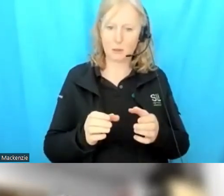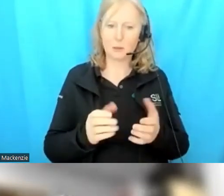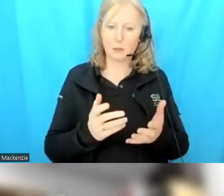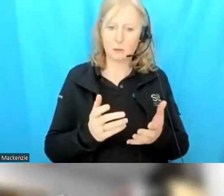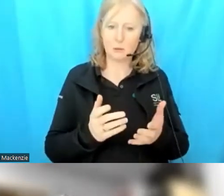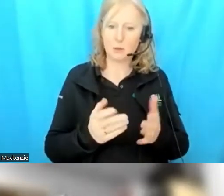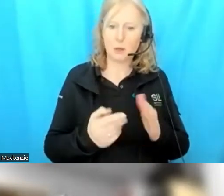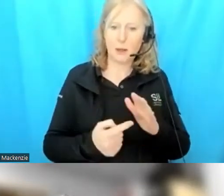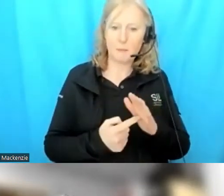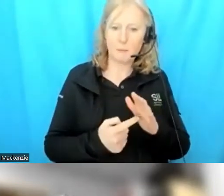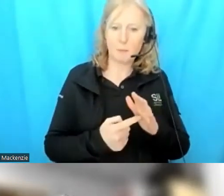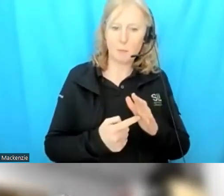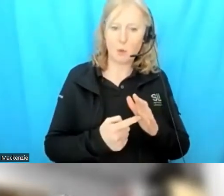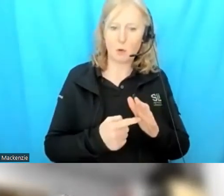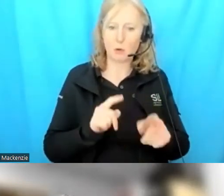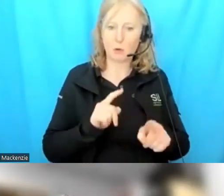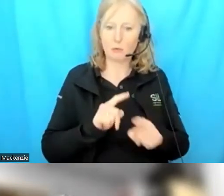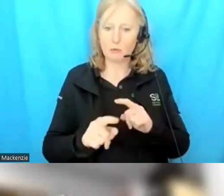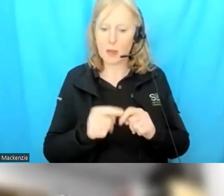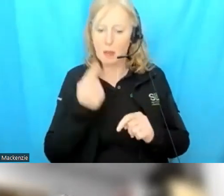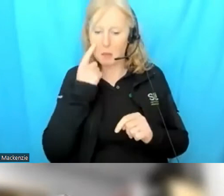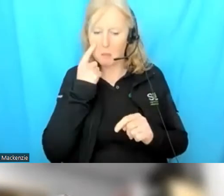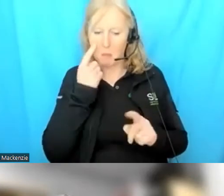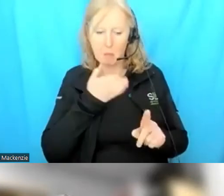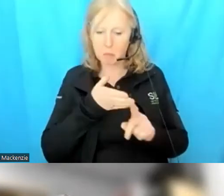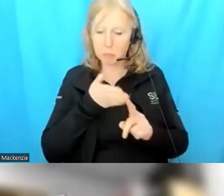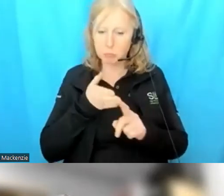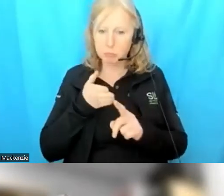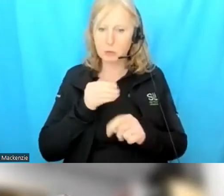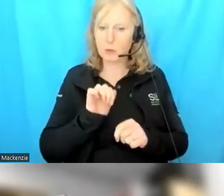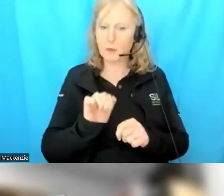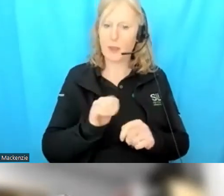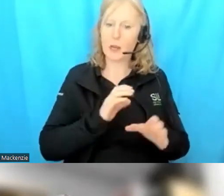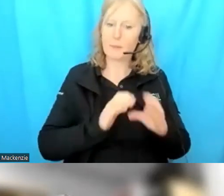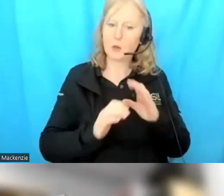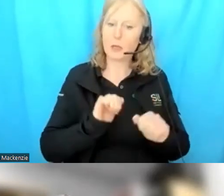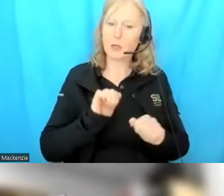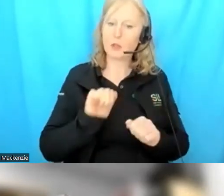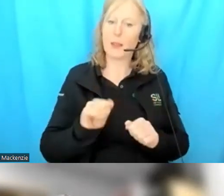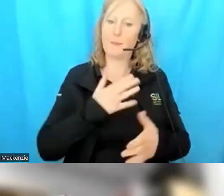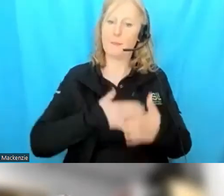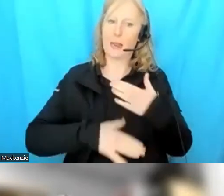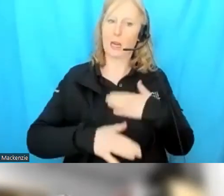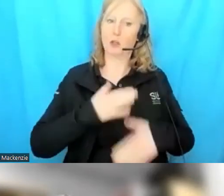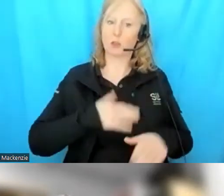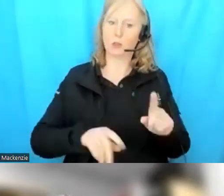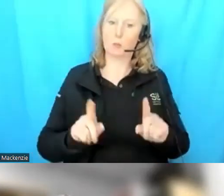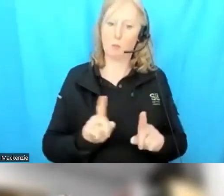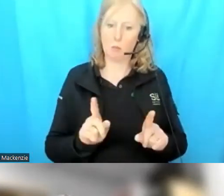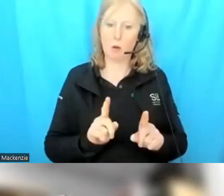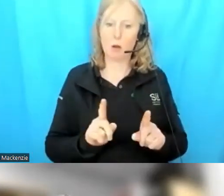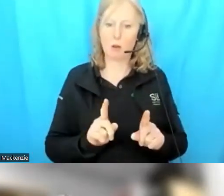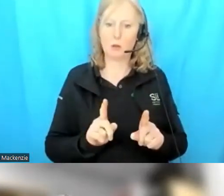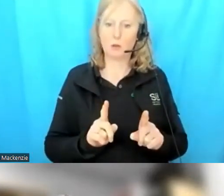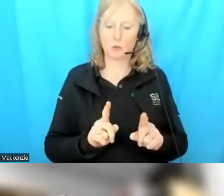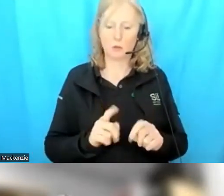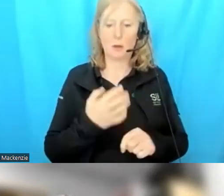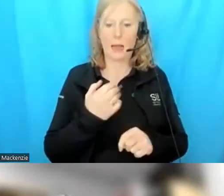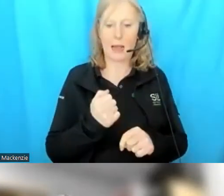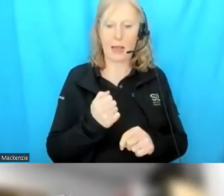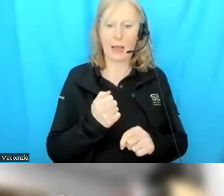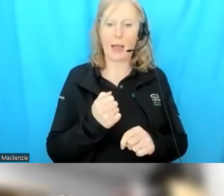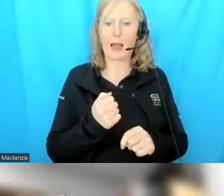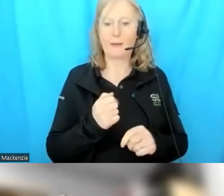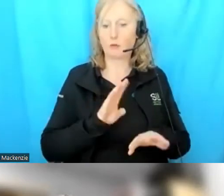and patience and that kind of thing is. But we really try and impart that with our fundamental knowledge training and with